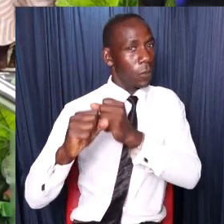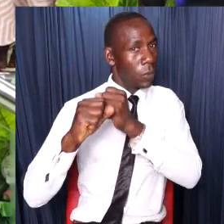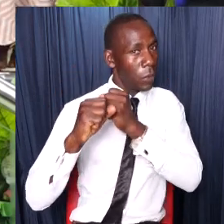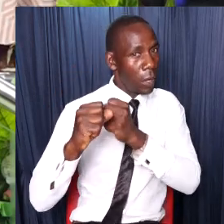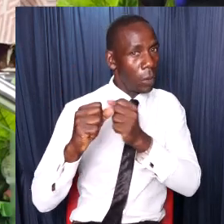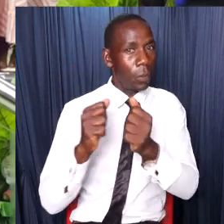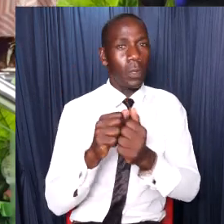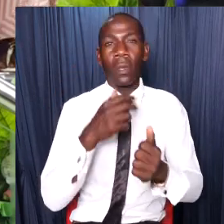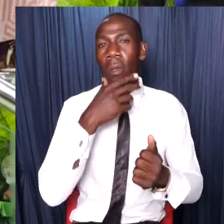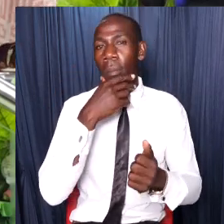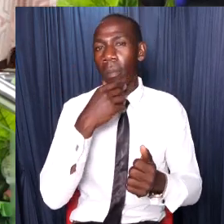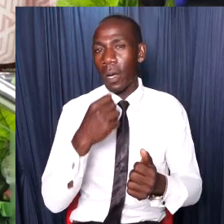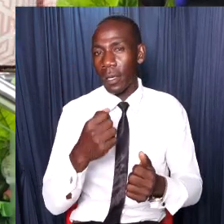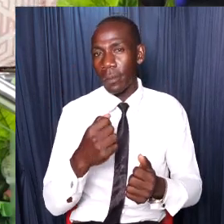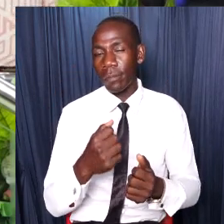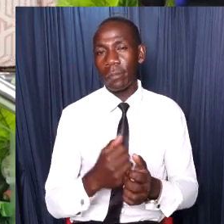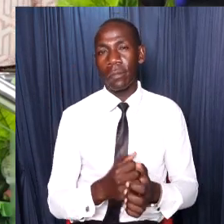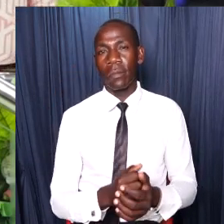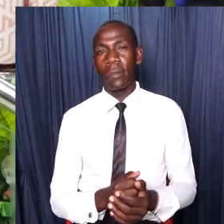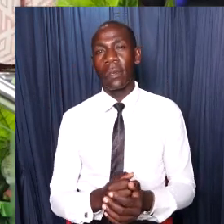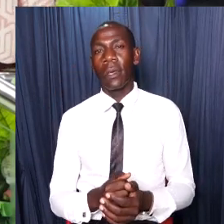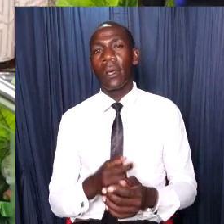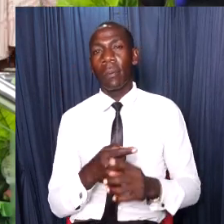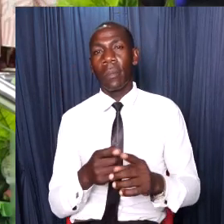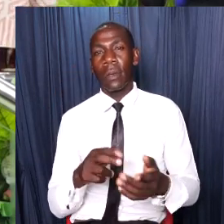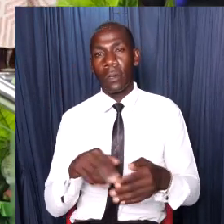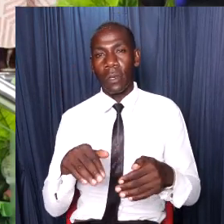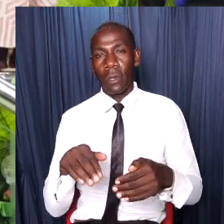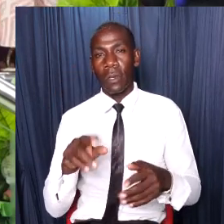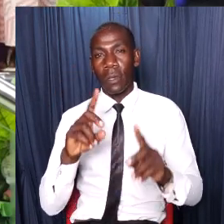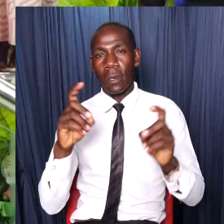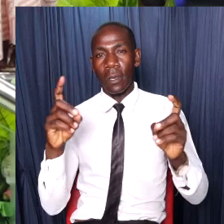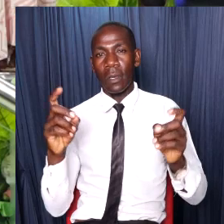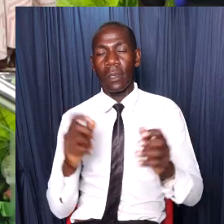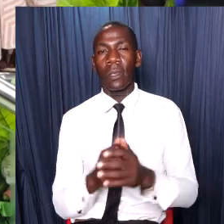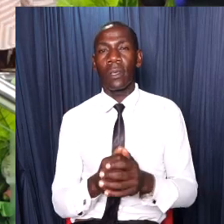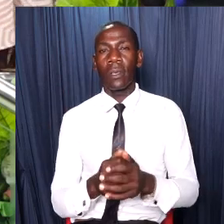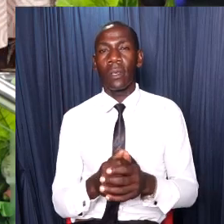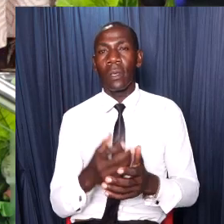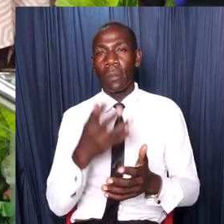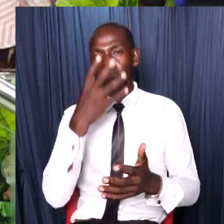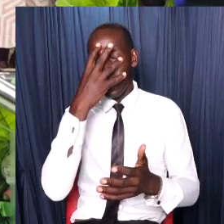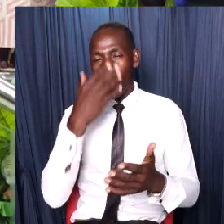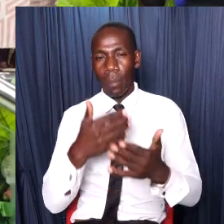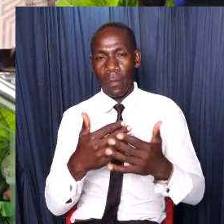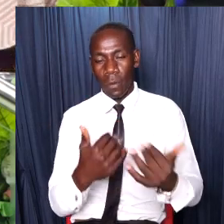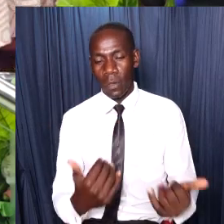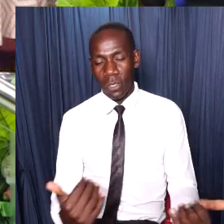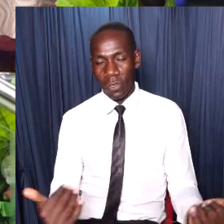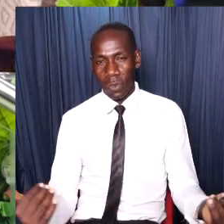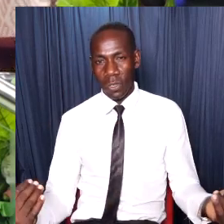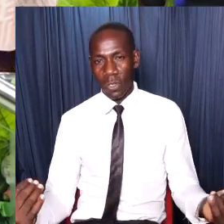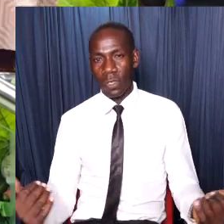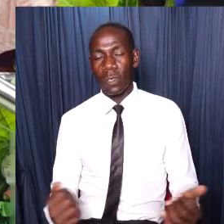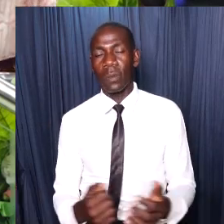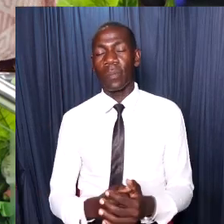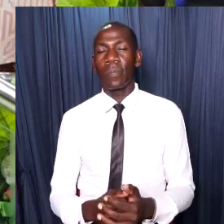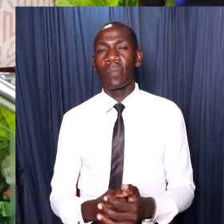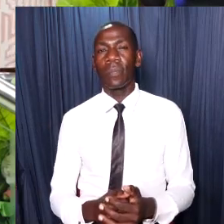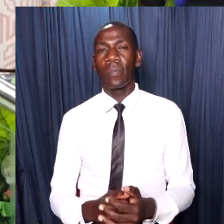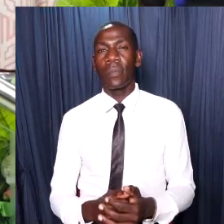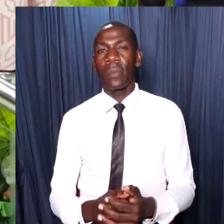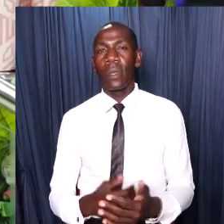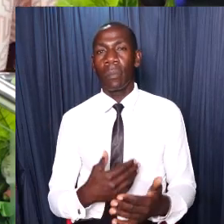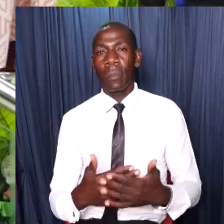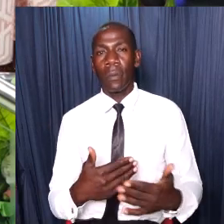na mwanaume. She doesn't know how to fight with a man. Lakini umetenda dhambi. But you have done sin. Umemfedhesha mbele za wana. You have done sin. Pengine